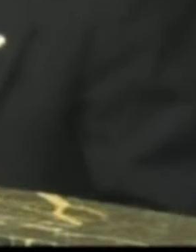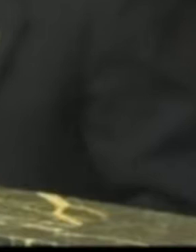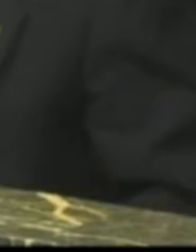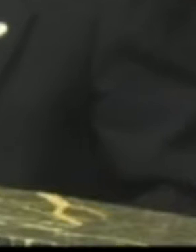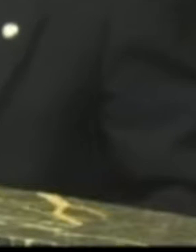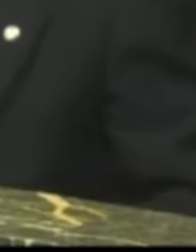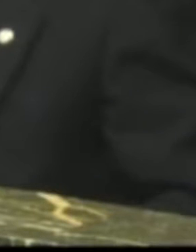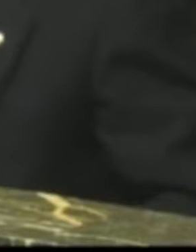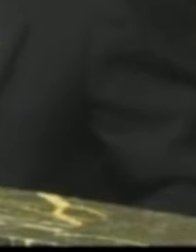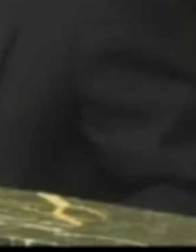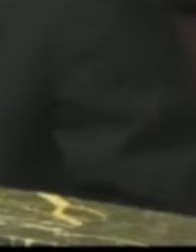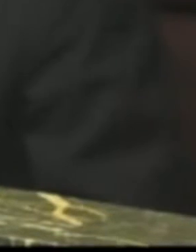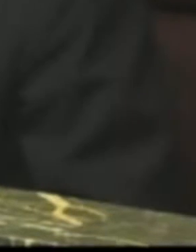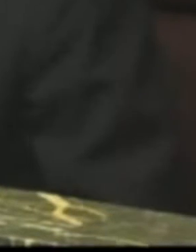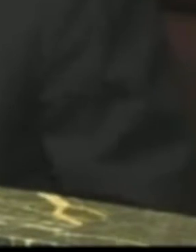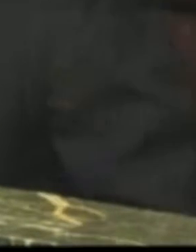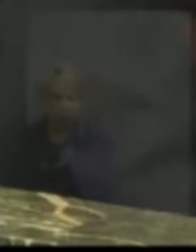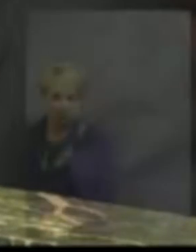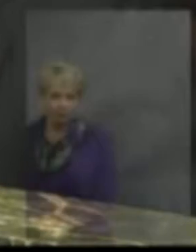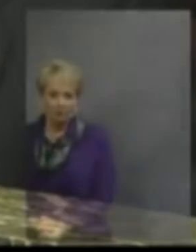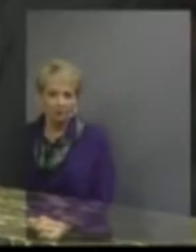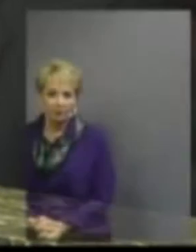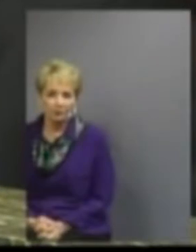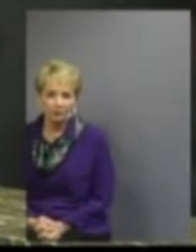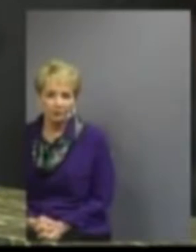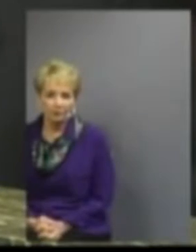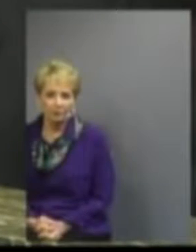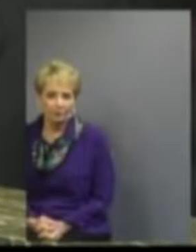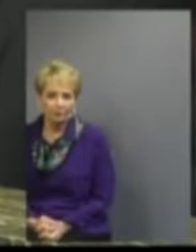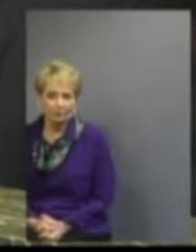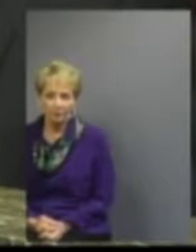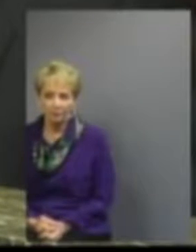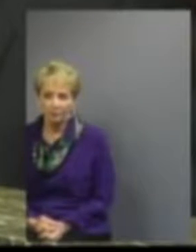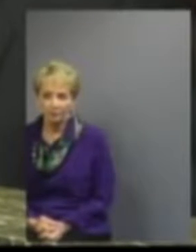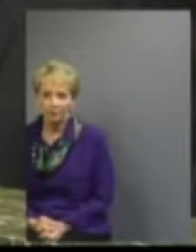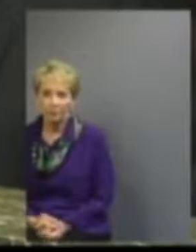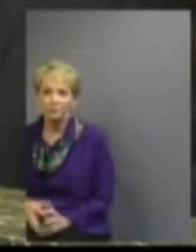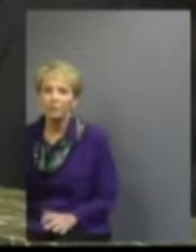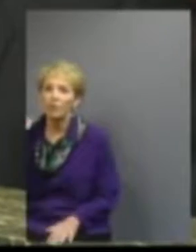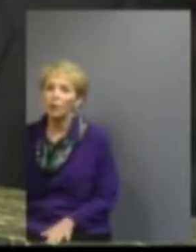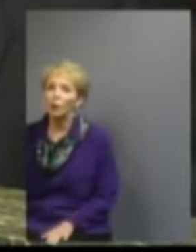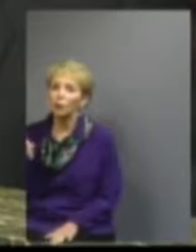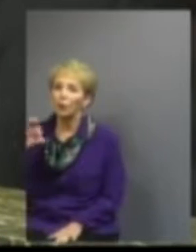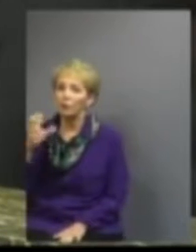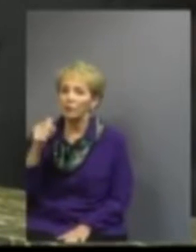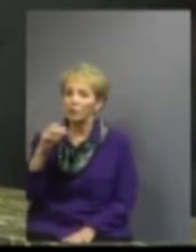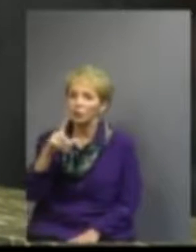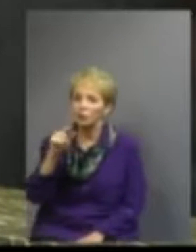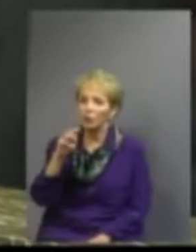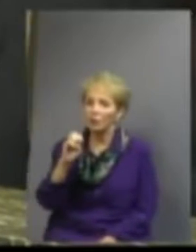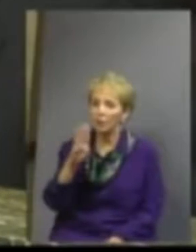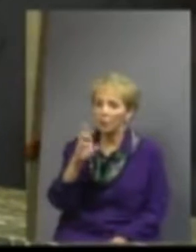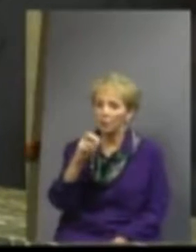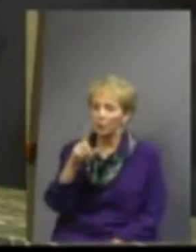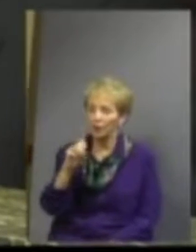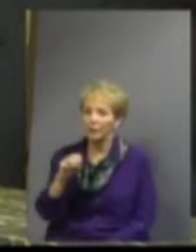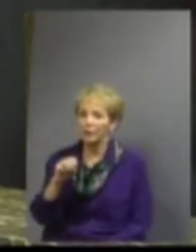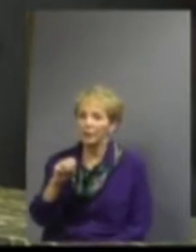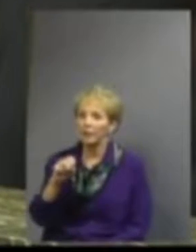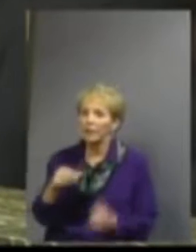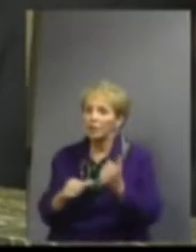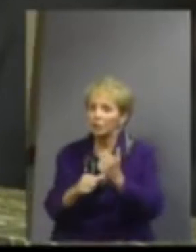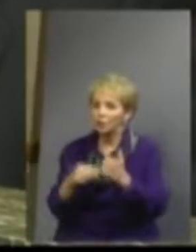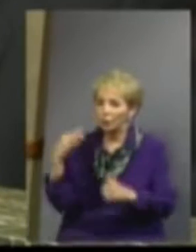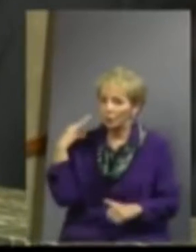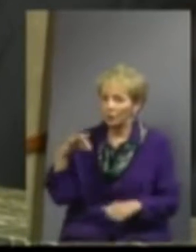We have the Reverend Charlotte Brindle of the Associate Pastor at the First United Methodist Church to lead us